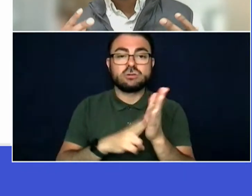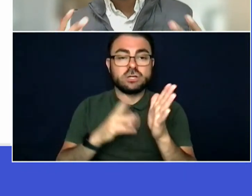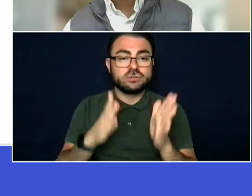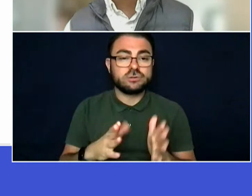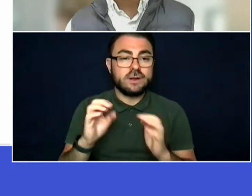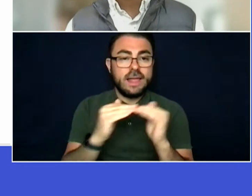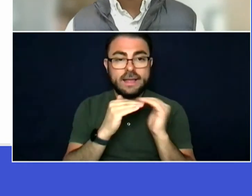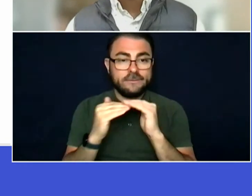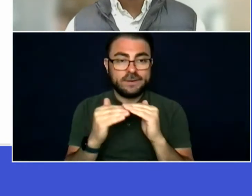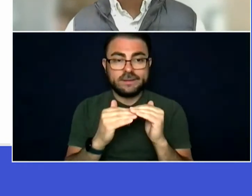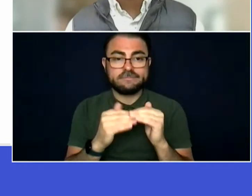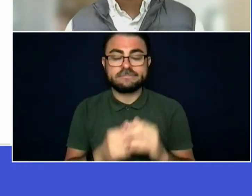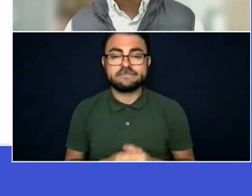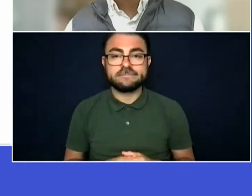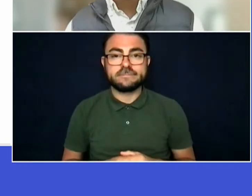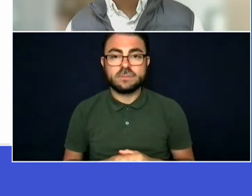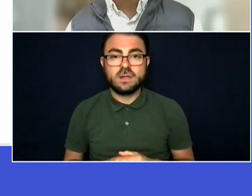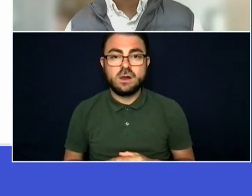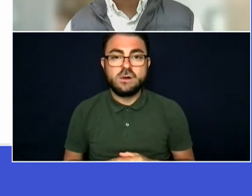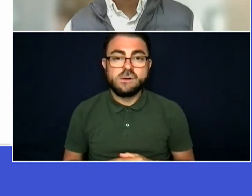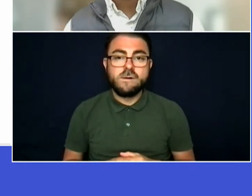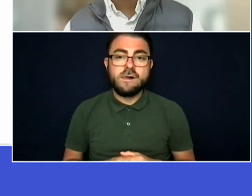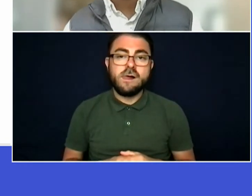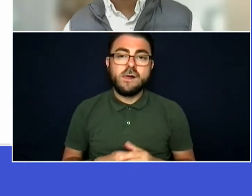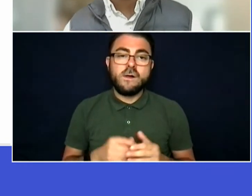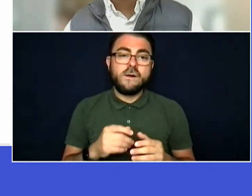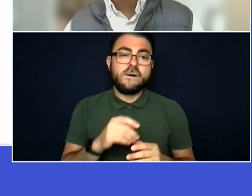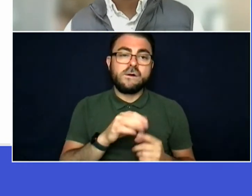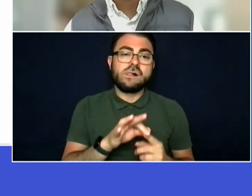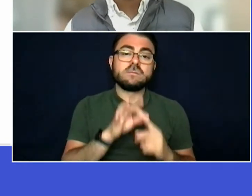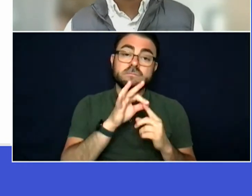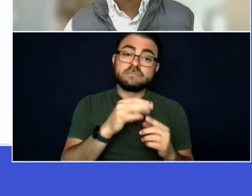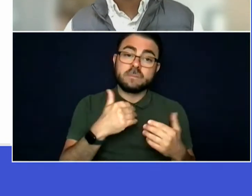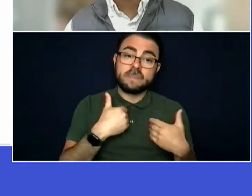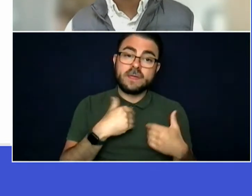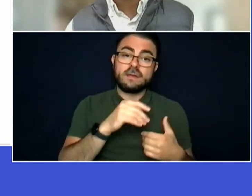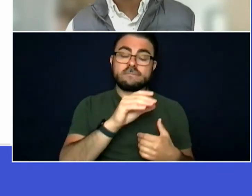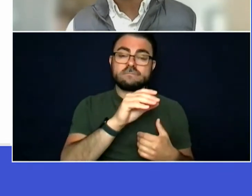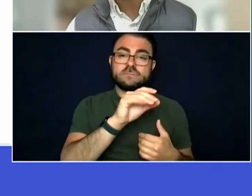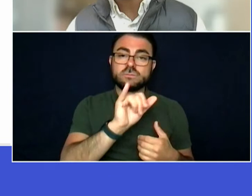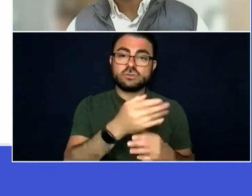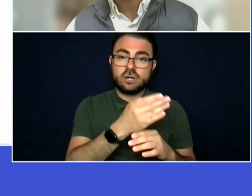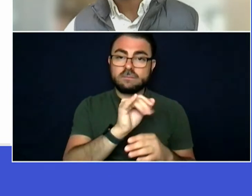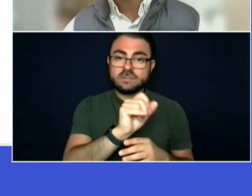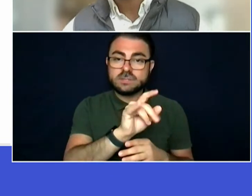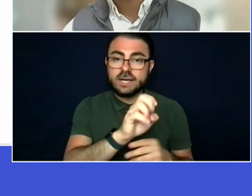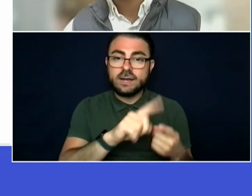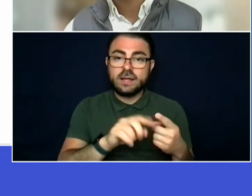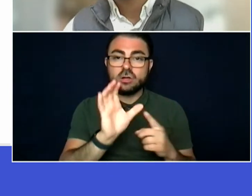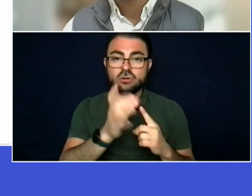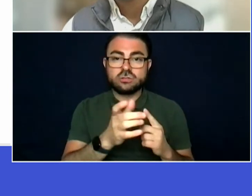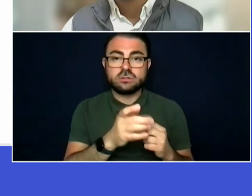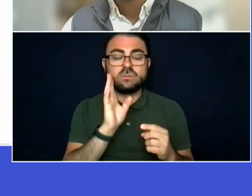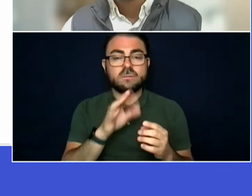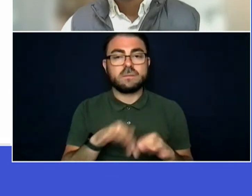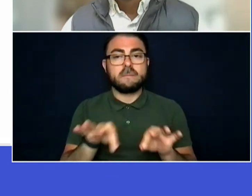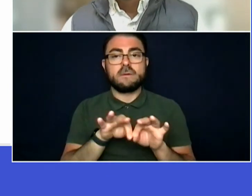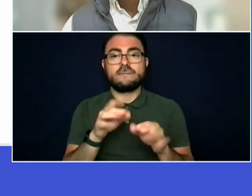well as just worksite safety and job culture that's going to be important towards increasing the diversity of folks working on our projects.